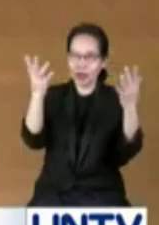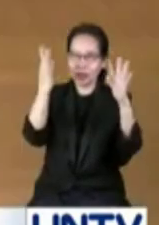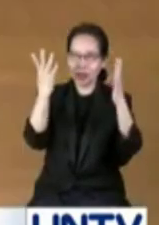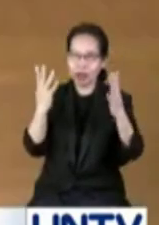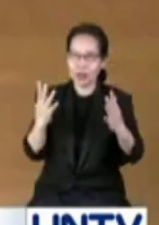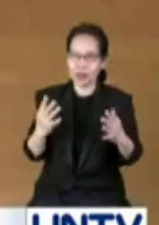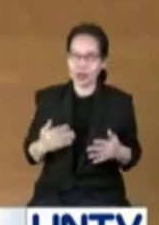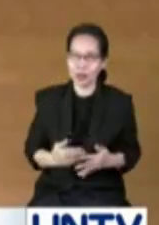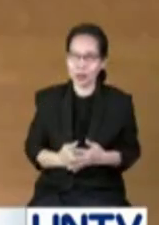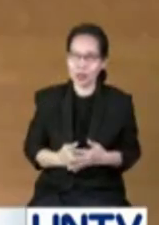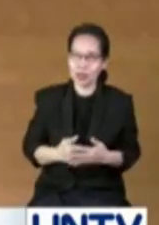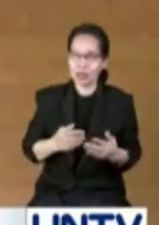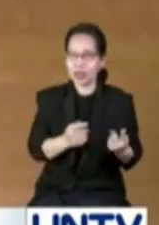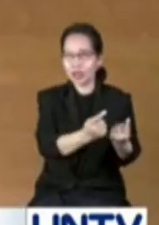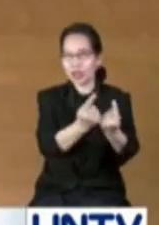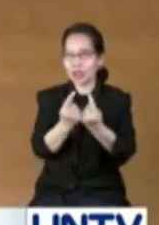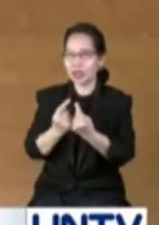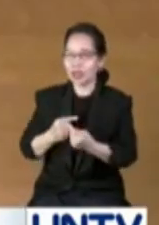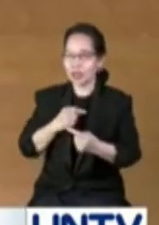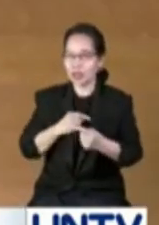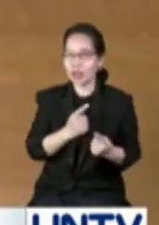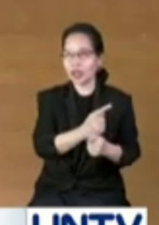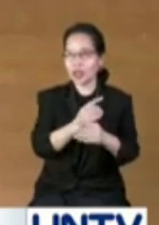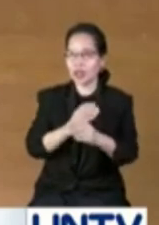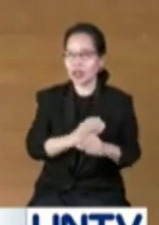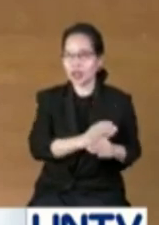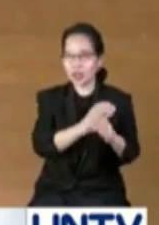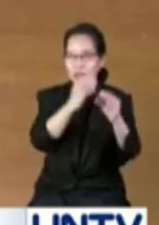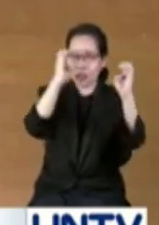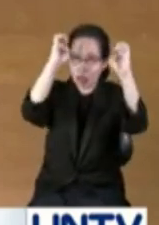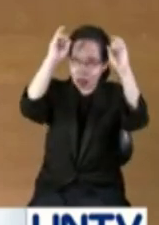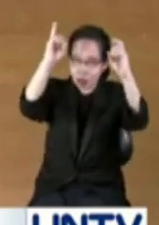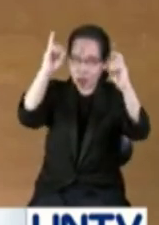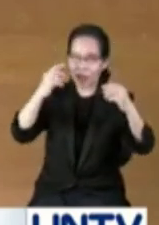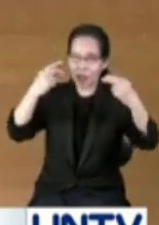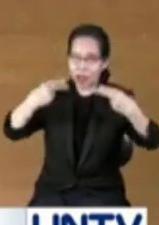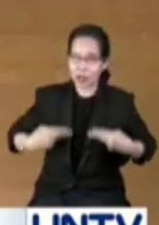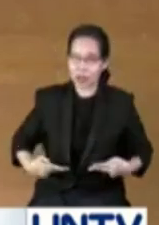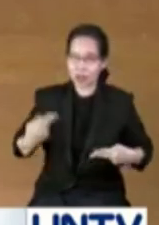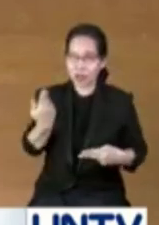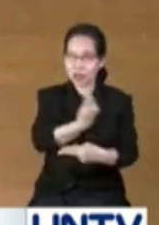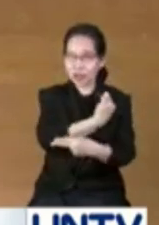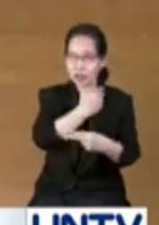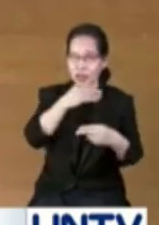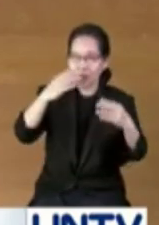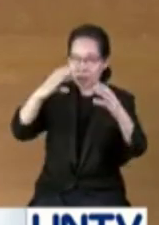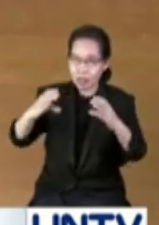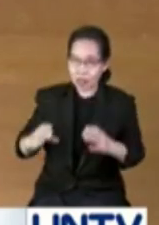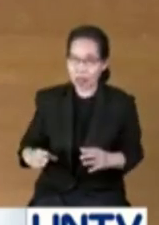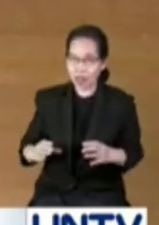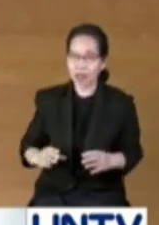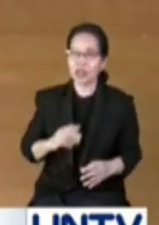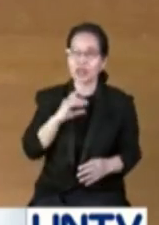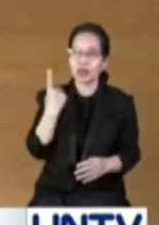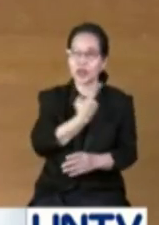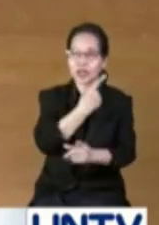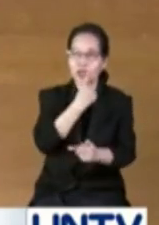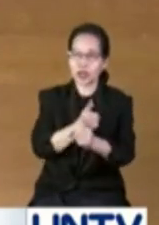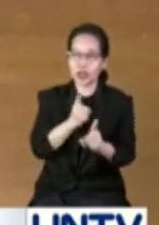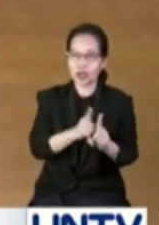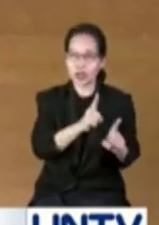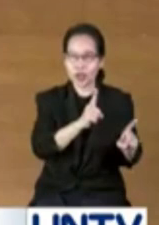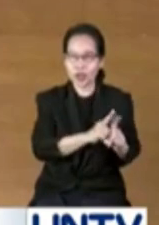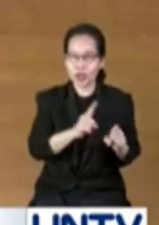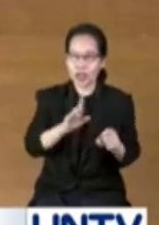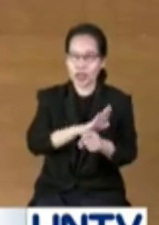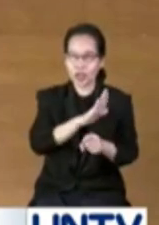Kasabay ng pangangalaga natin sa edukasyon at kalusugan ng ating mamamayan, tinitiyak din natin na may sapat at magandang